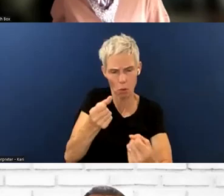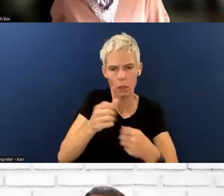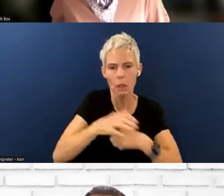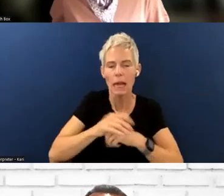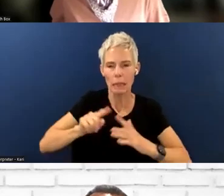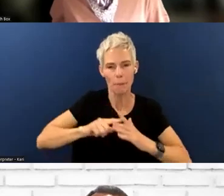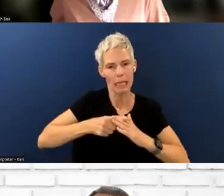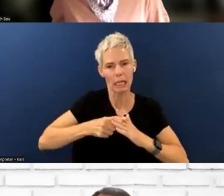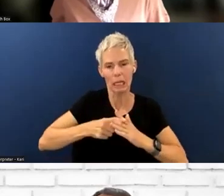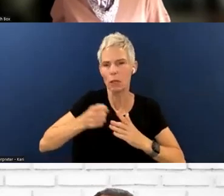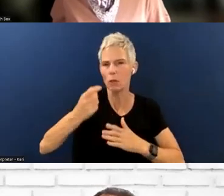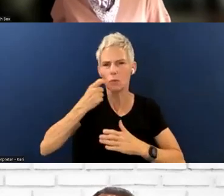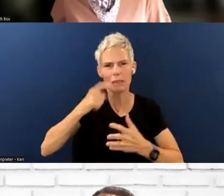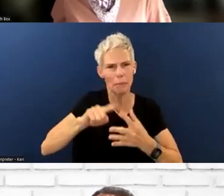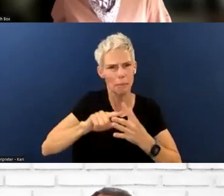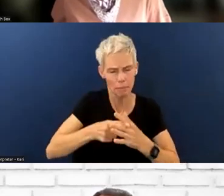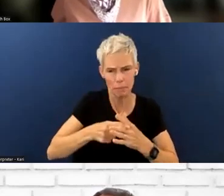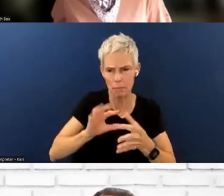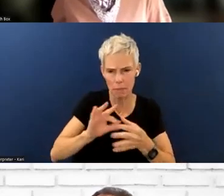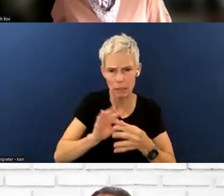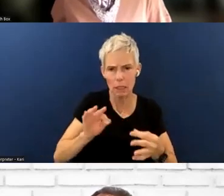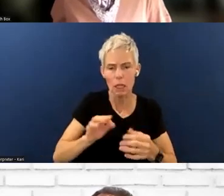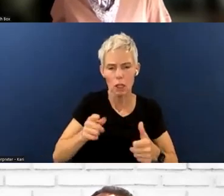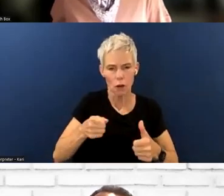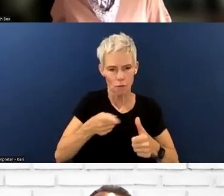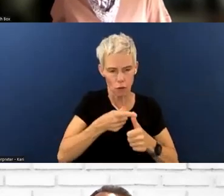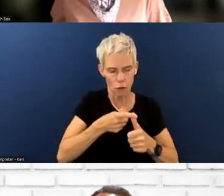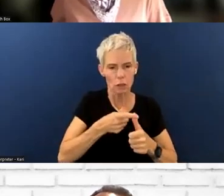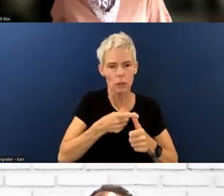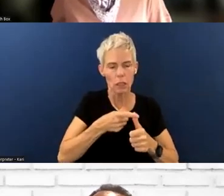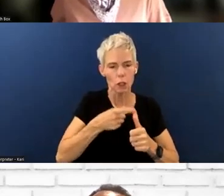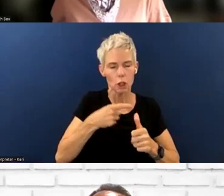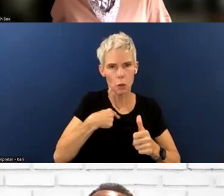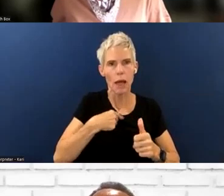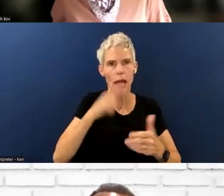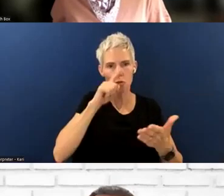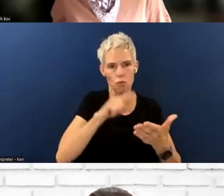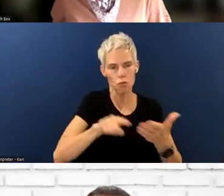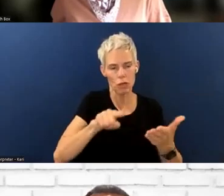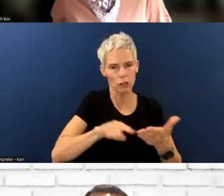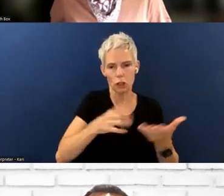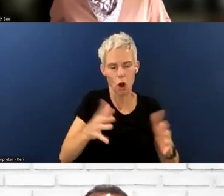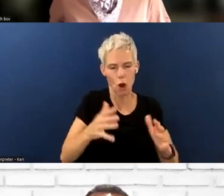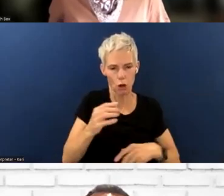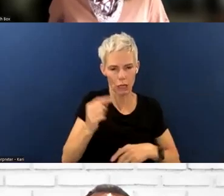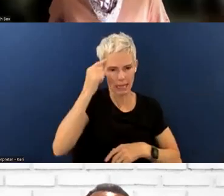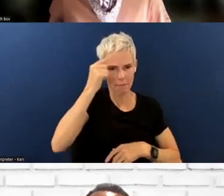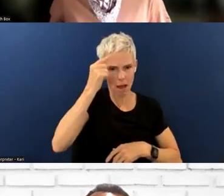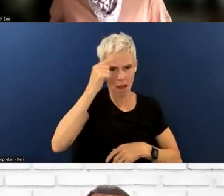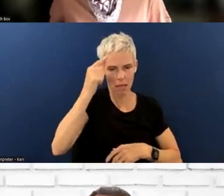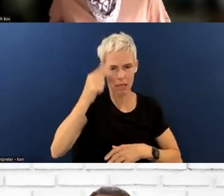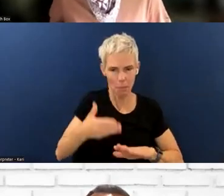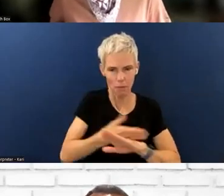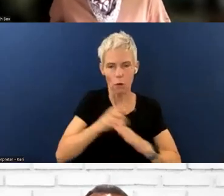said initially was that you went in first with research in mind to talk to them before anything was implemented so that you